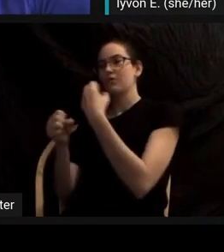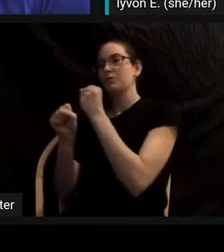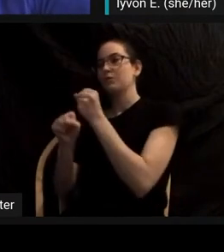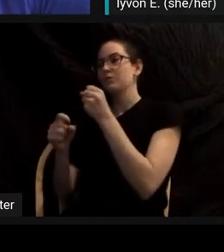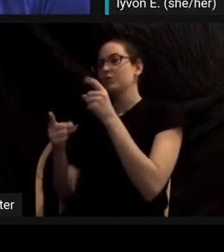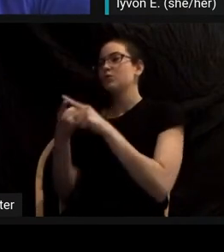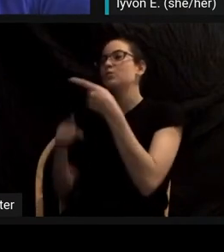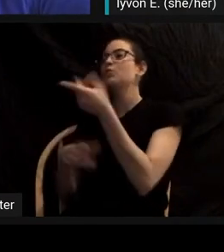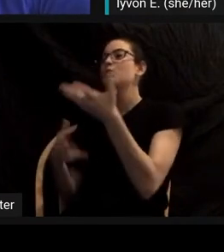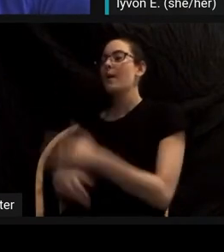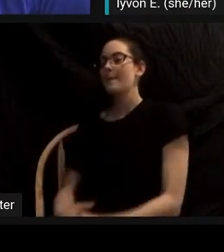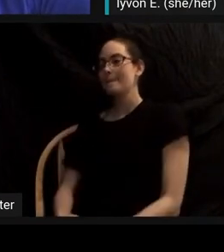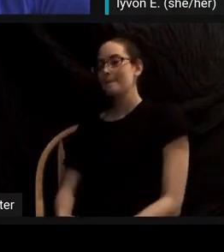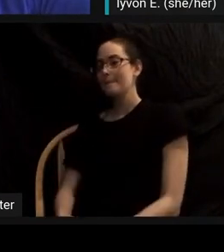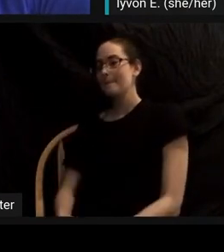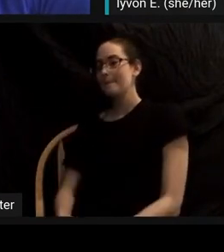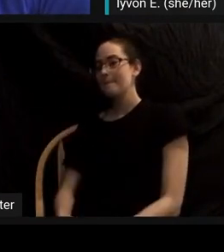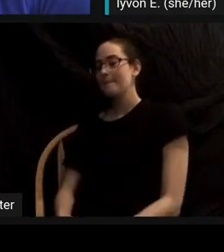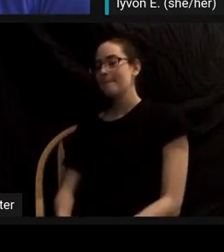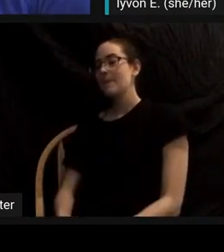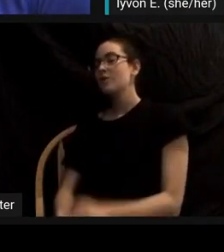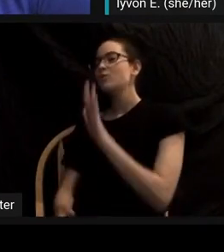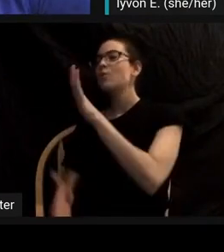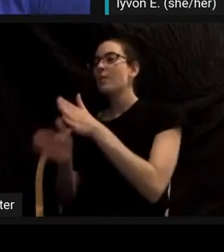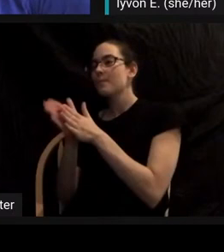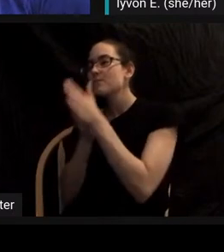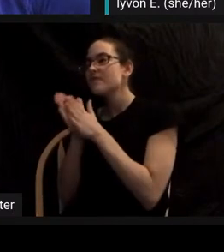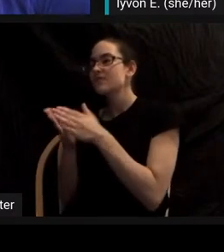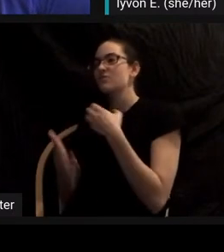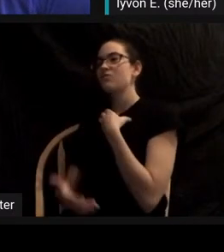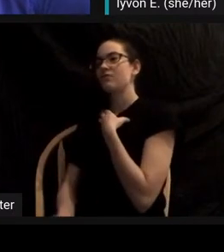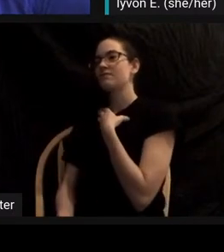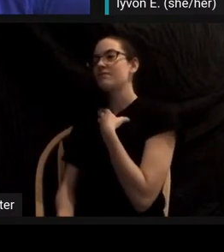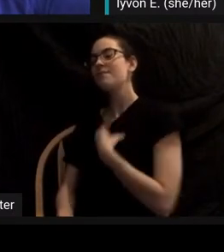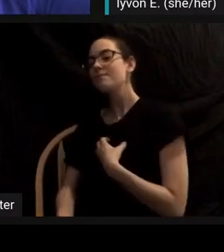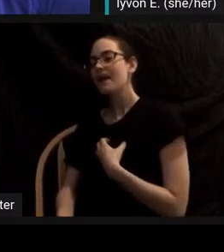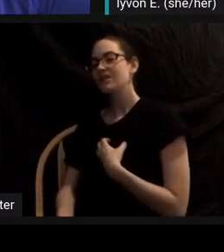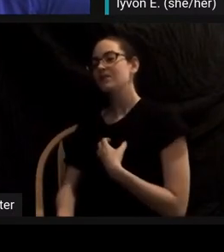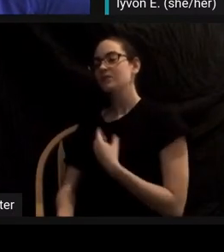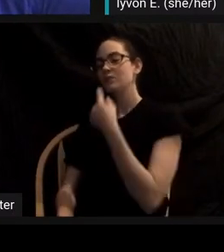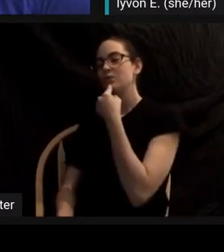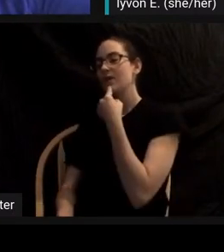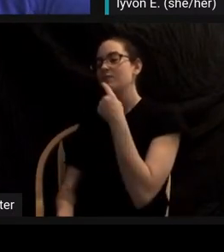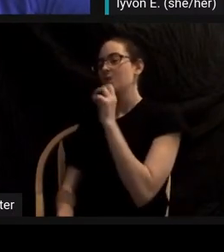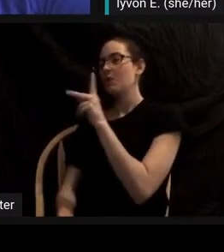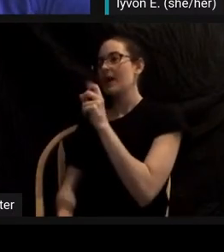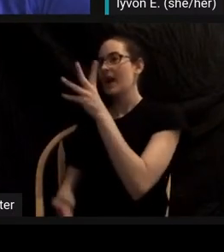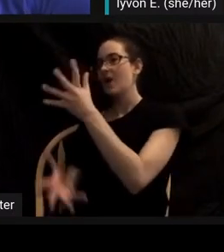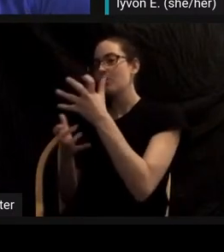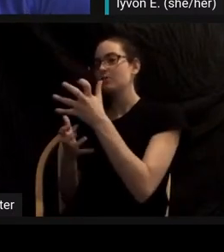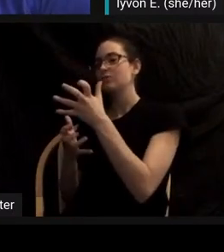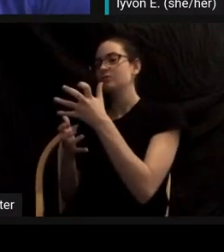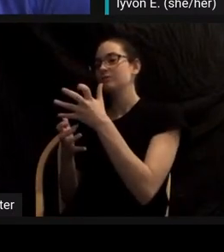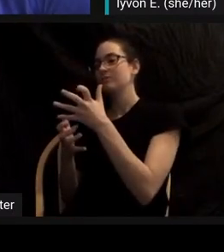like, what are the central passions that like make you say like, all right, this is something I want to take the